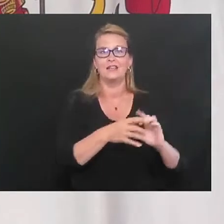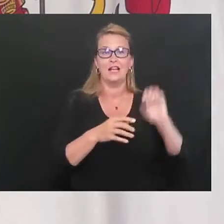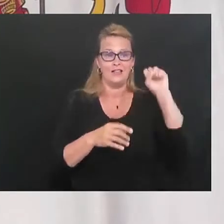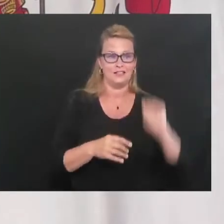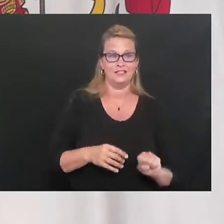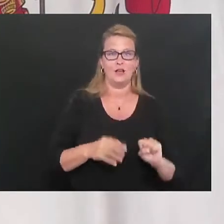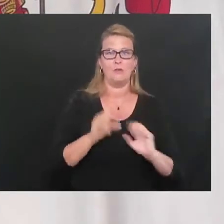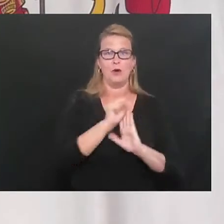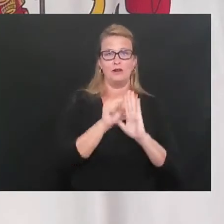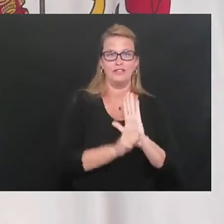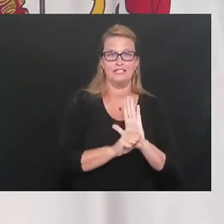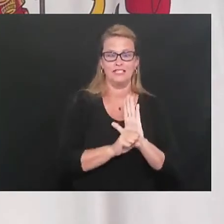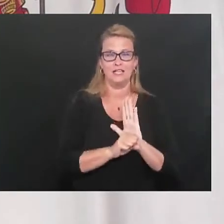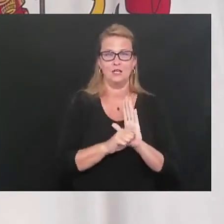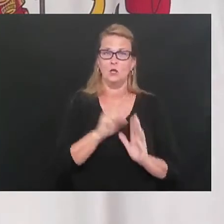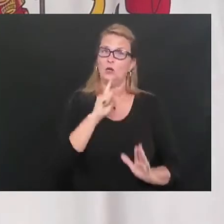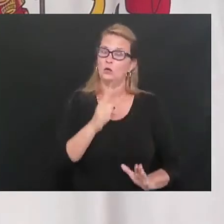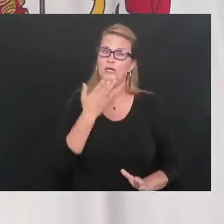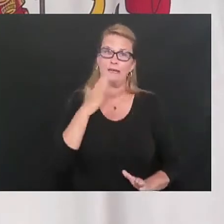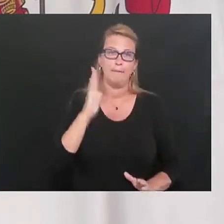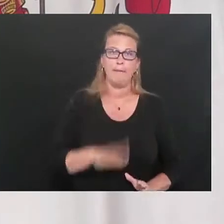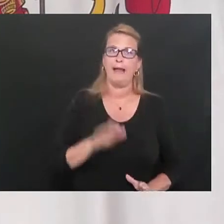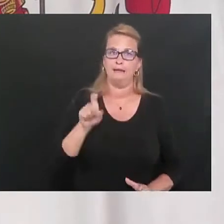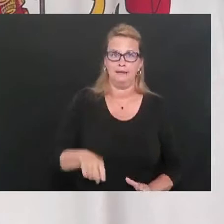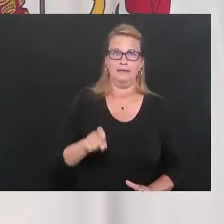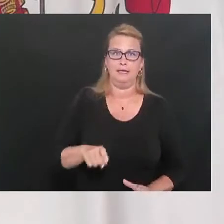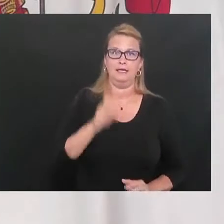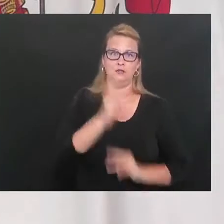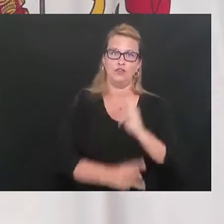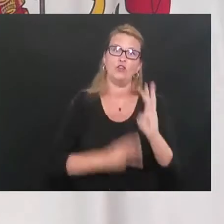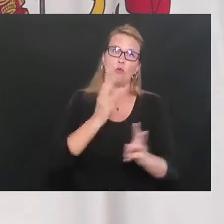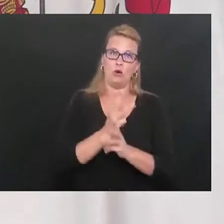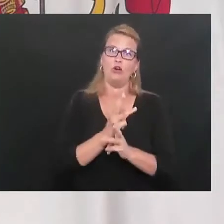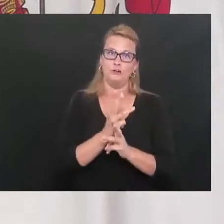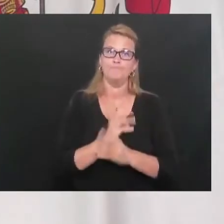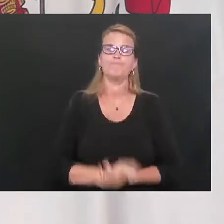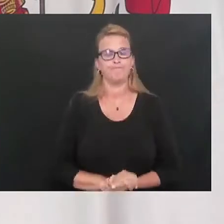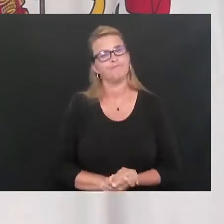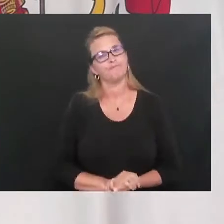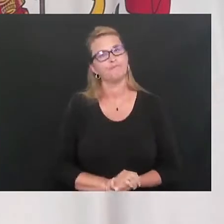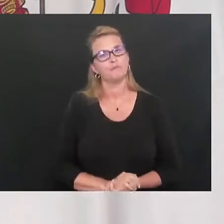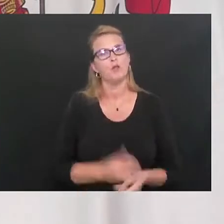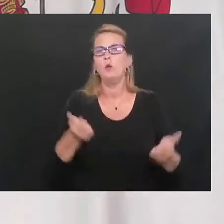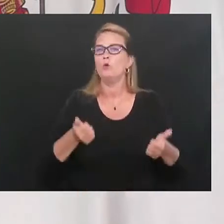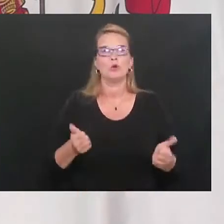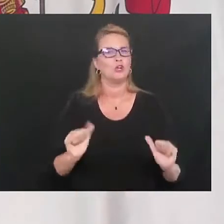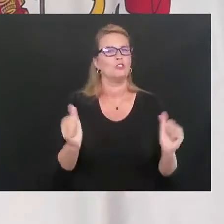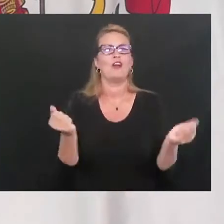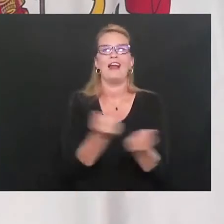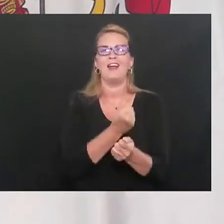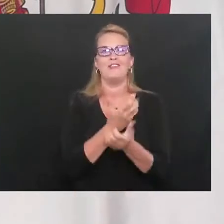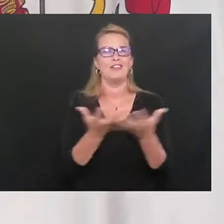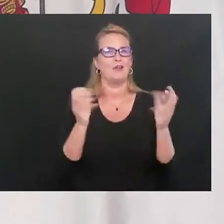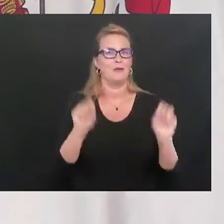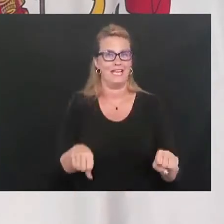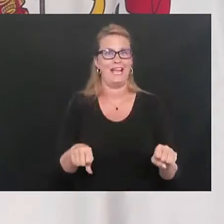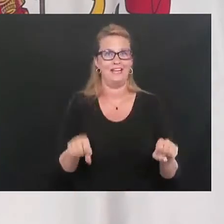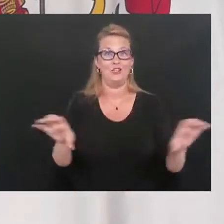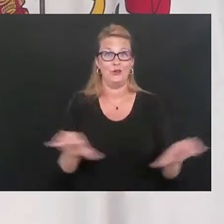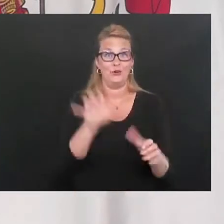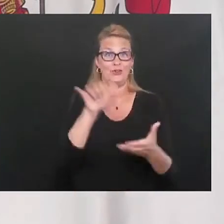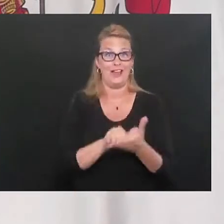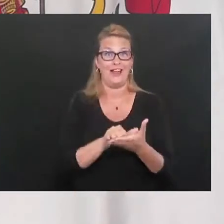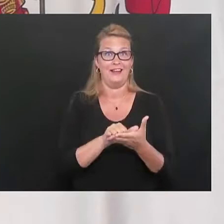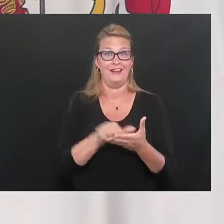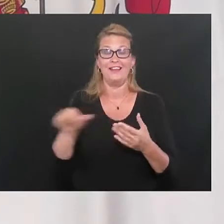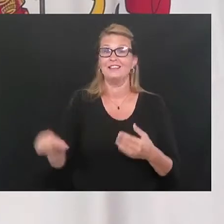of the state, which is badly needed, to the world. We're going to try with all in us to pull that off, but this is another